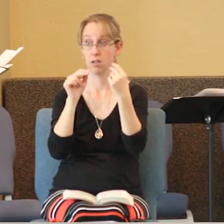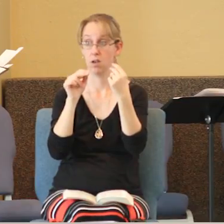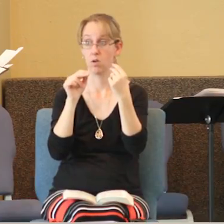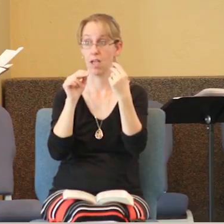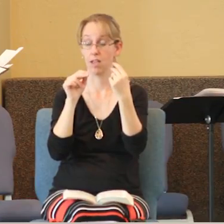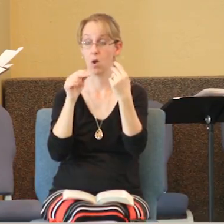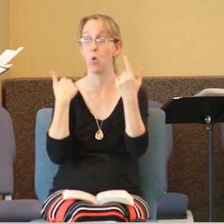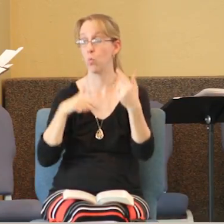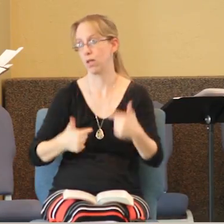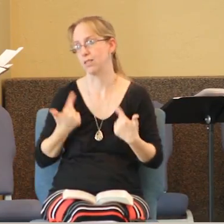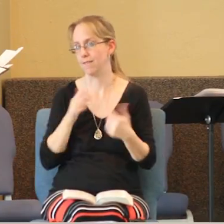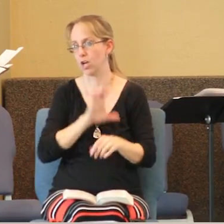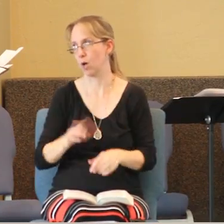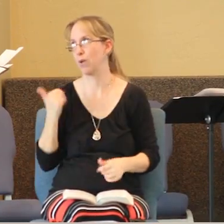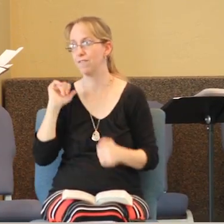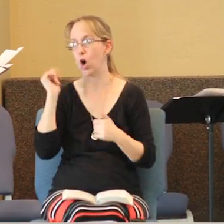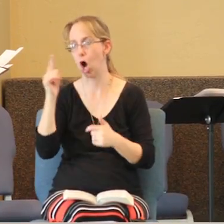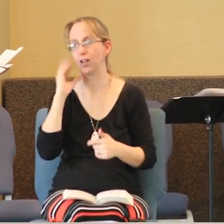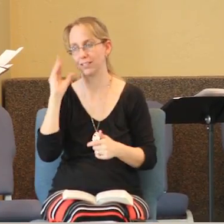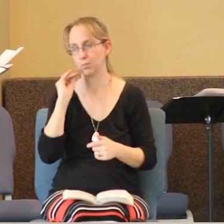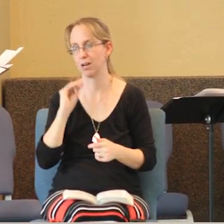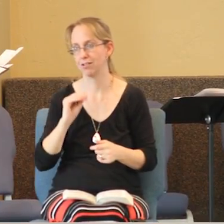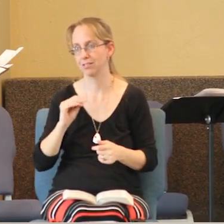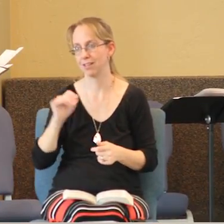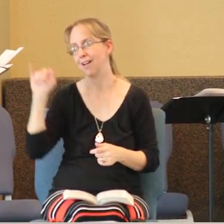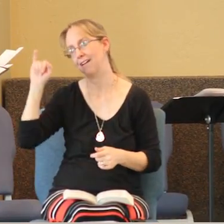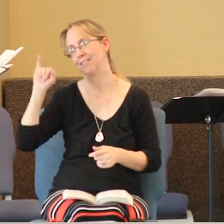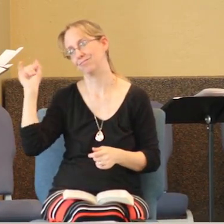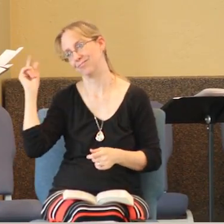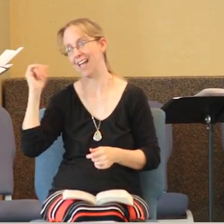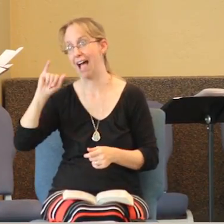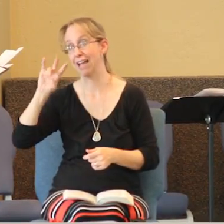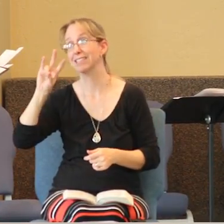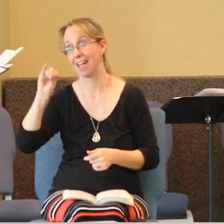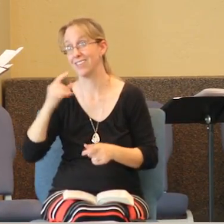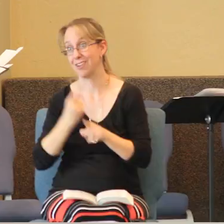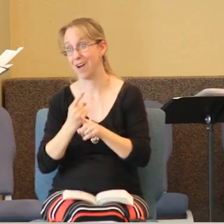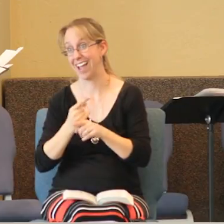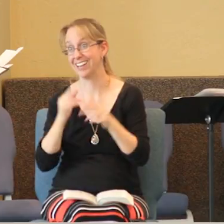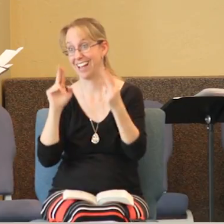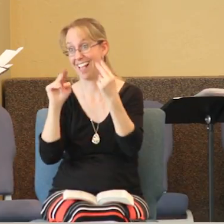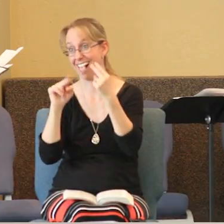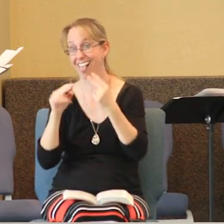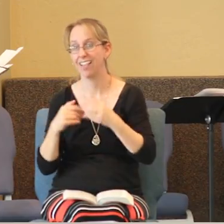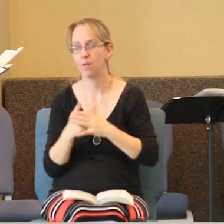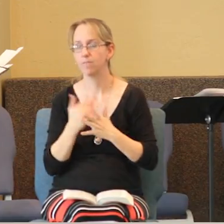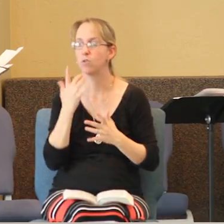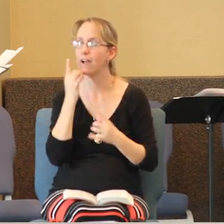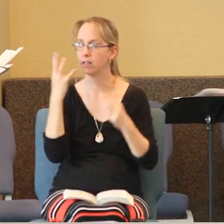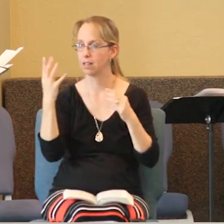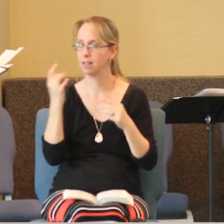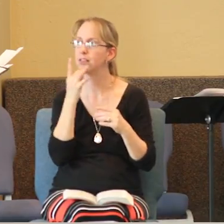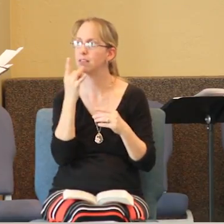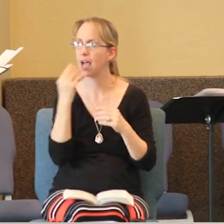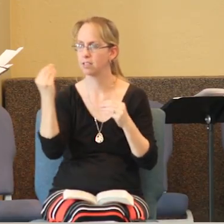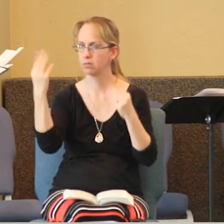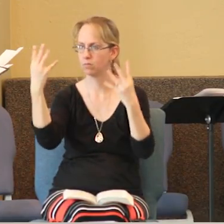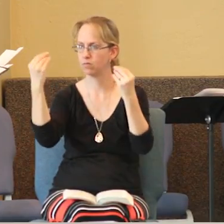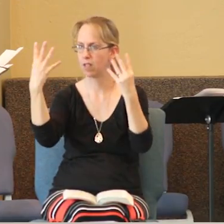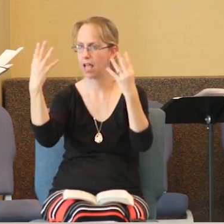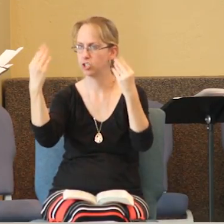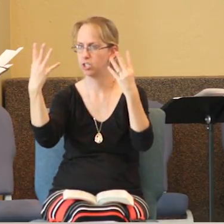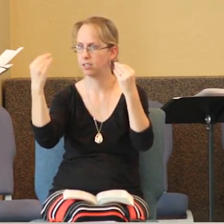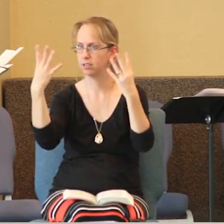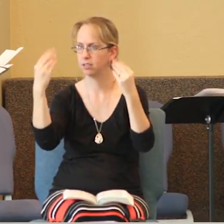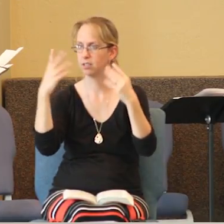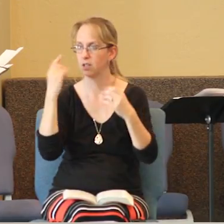live in Colorado, okay? Everybody drives on an interstate at some point. Okay, now there are flashing lights on the interstate. A lot